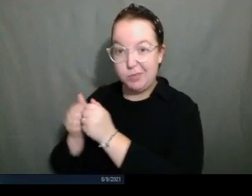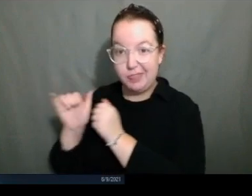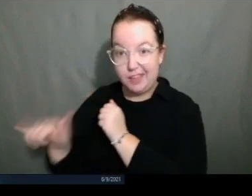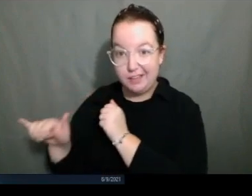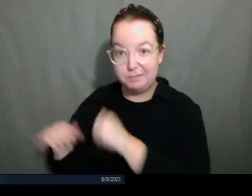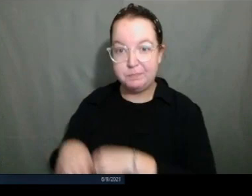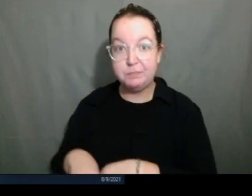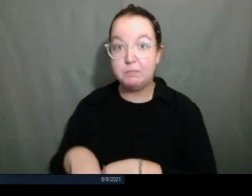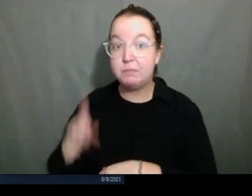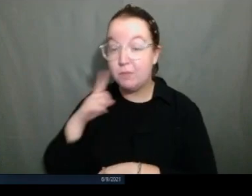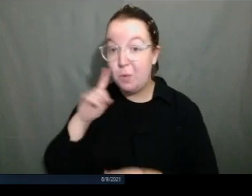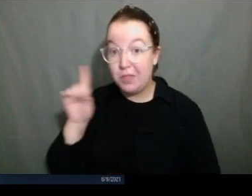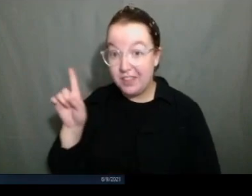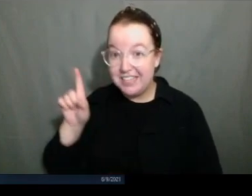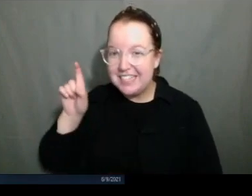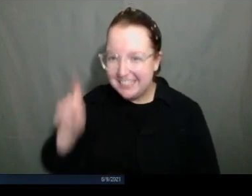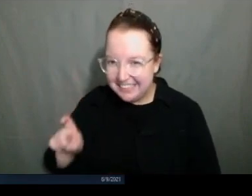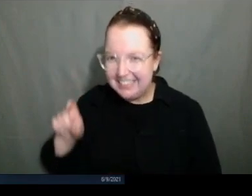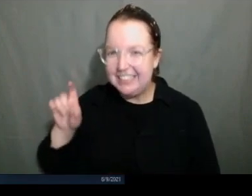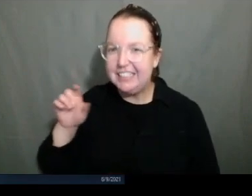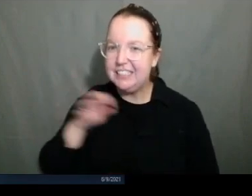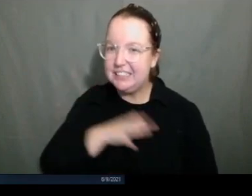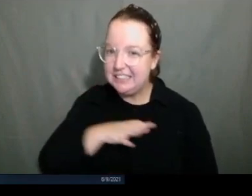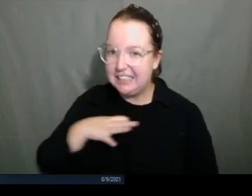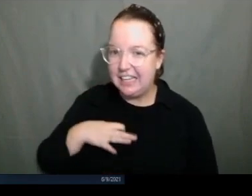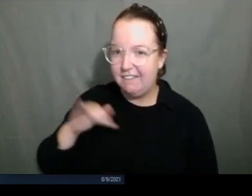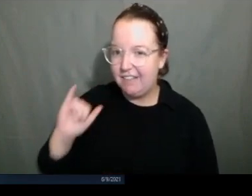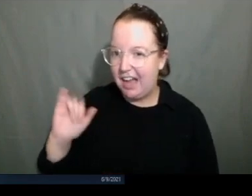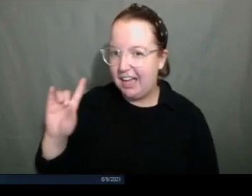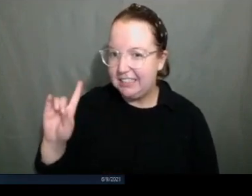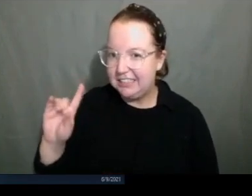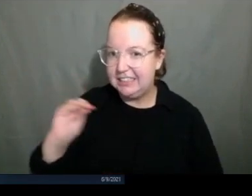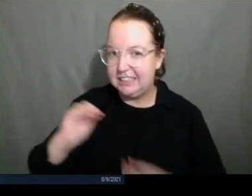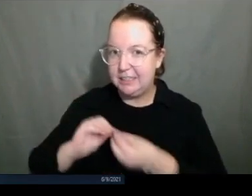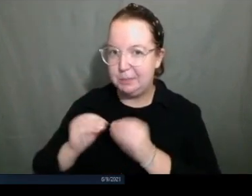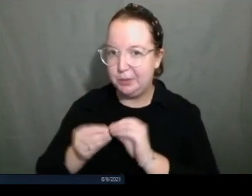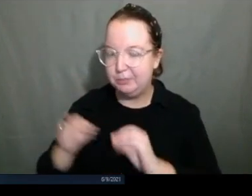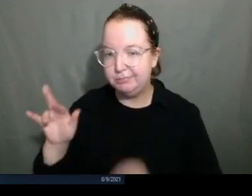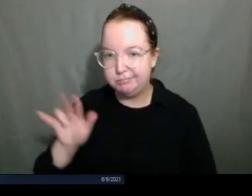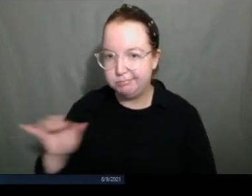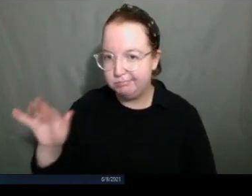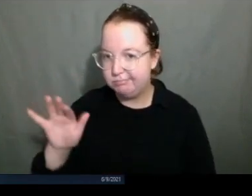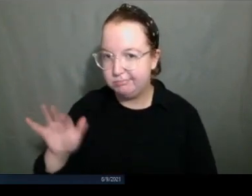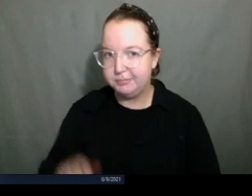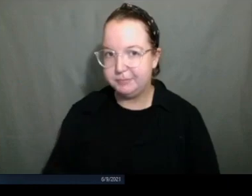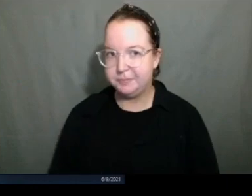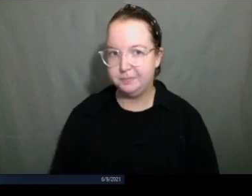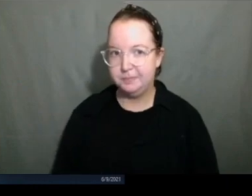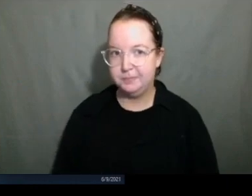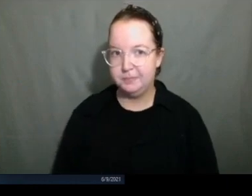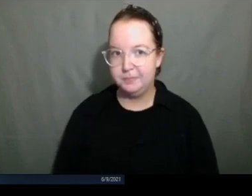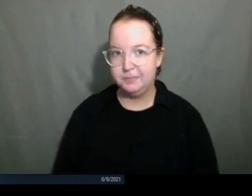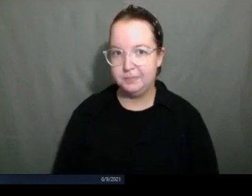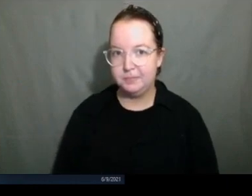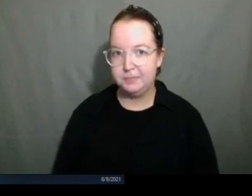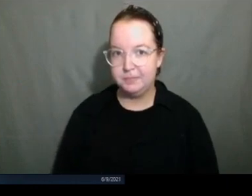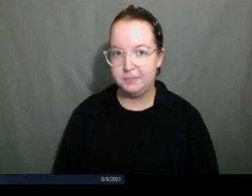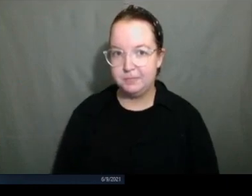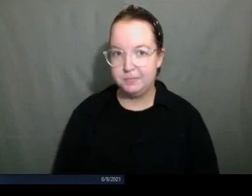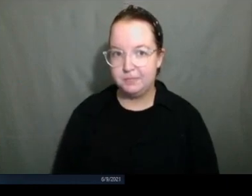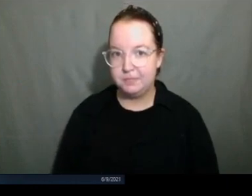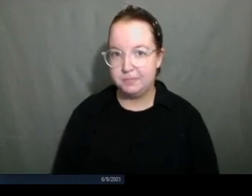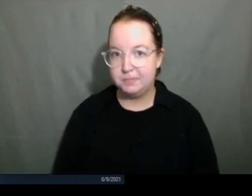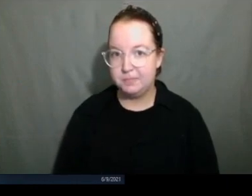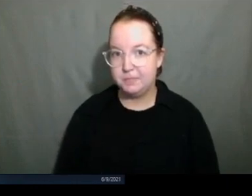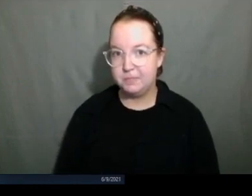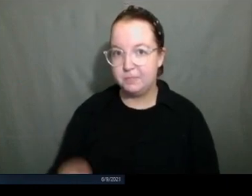employee ID number, and you would log right in and see the current time and your